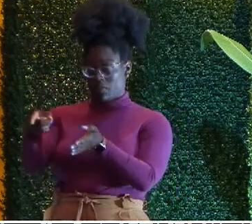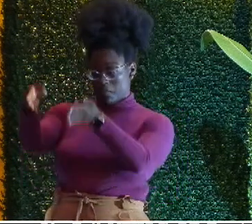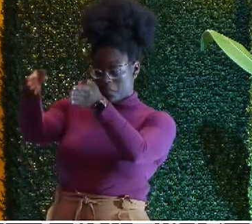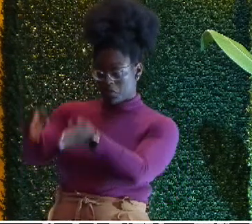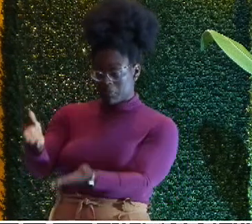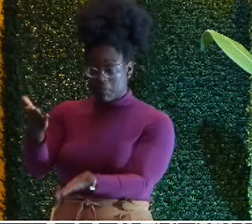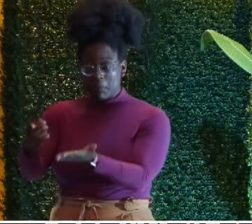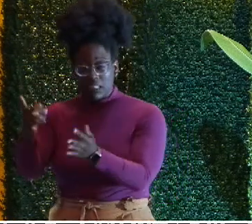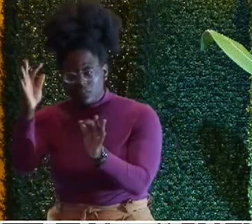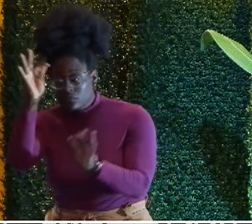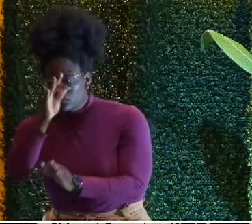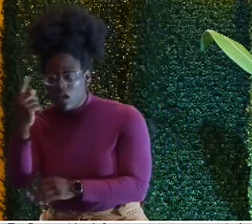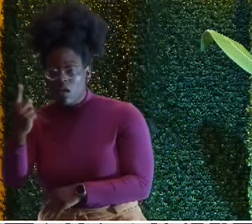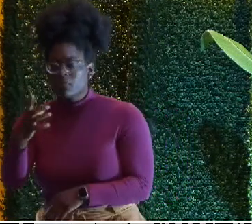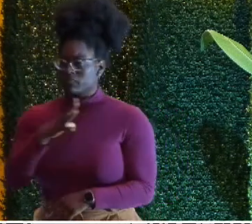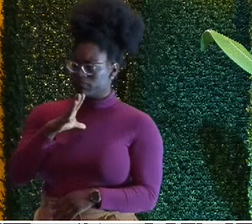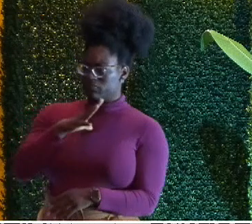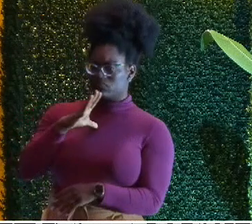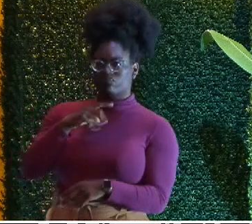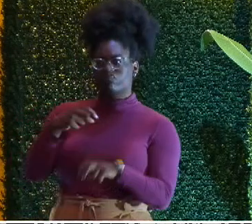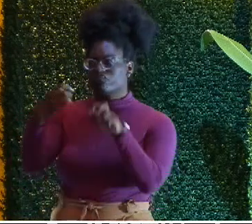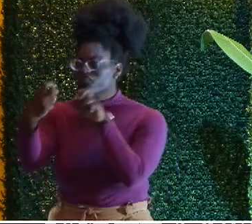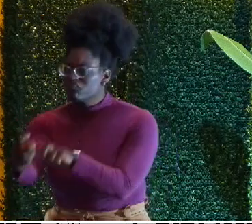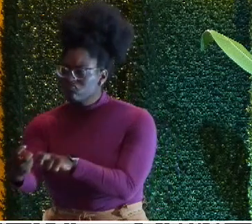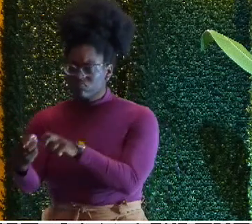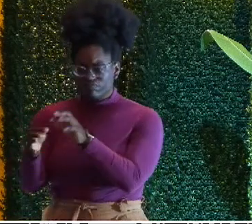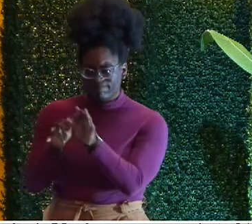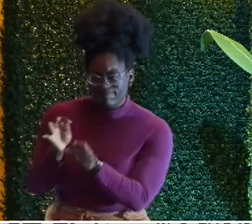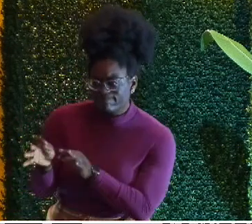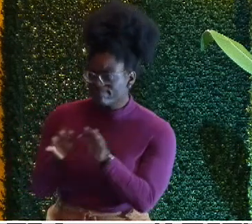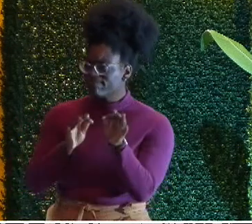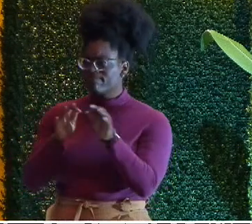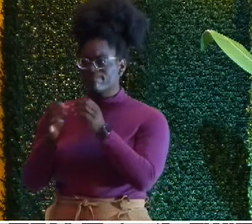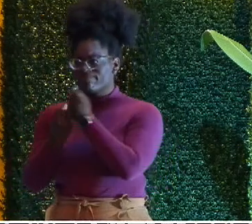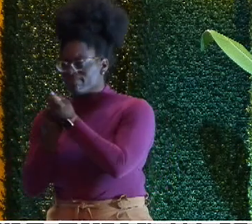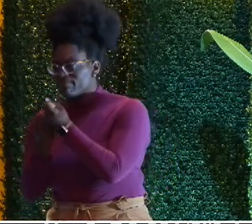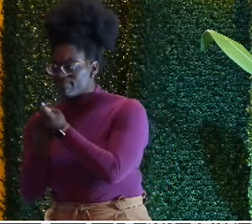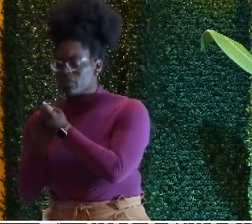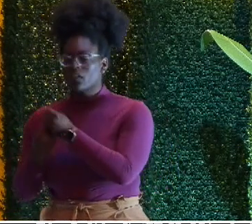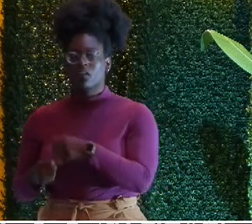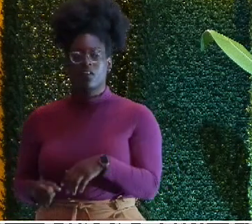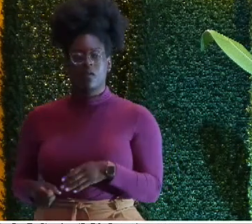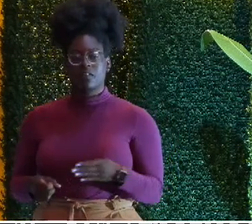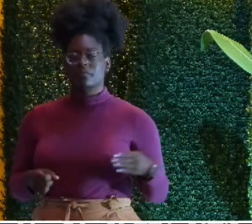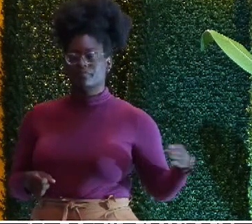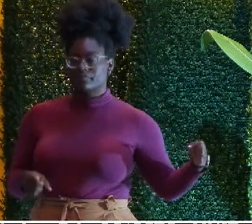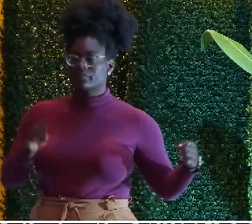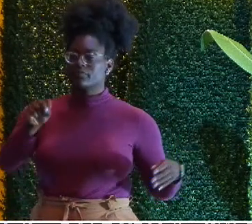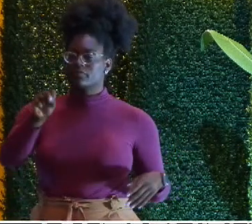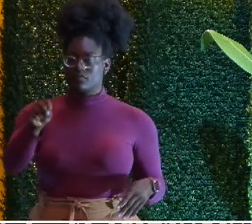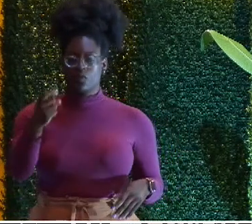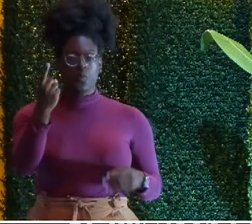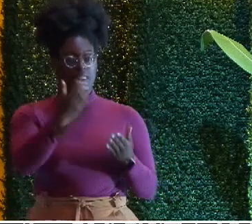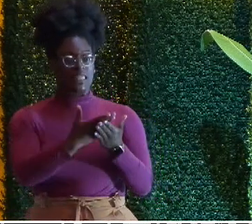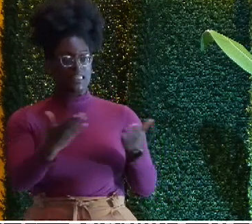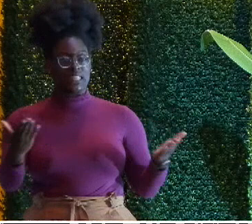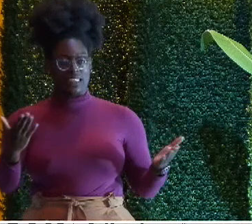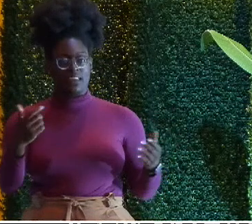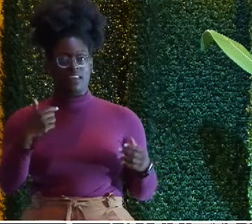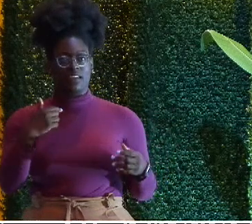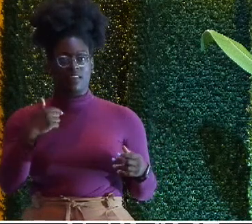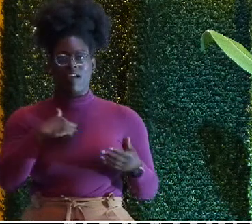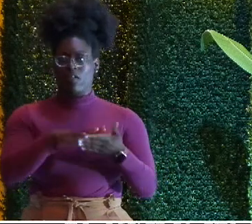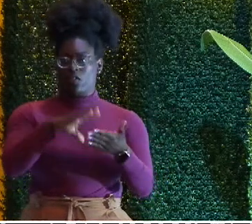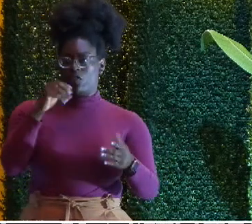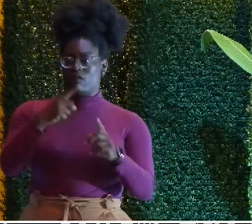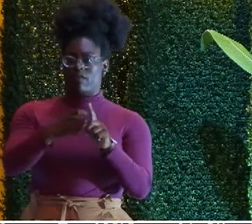yeah, so there's something that we learned in these racial justice institutes and things like that, and one of the things was we talked about racism and broke that down. It was a whole